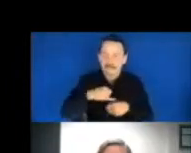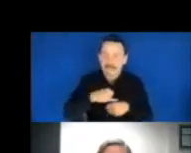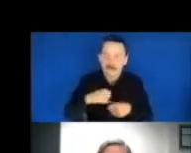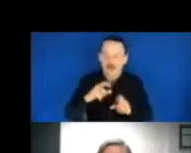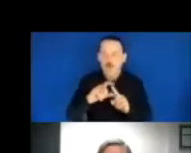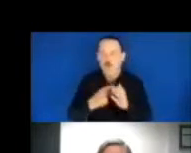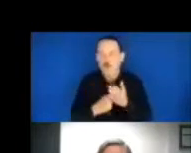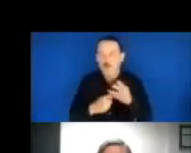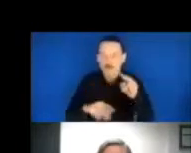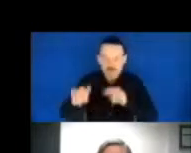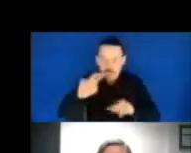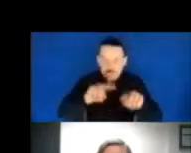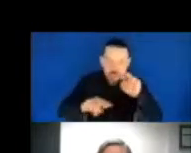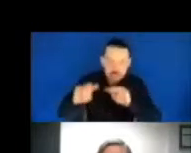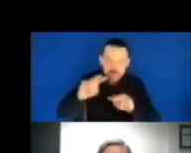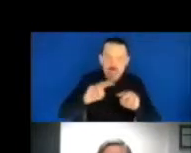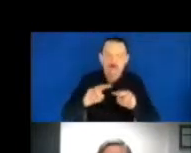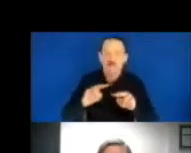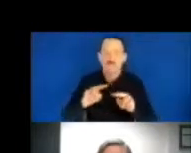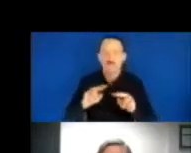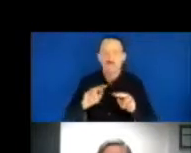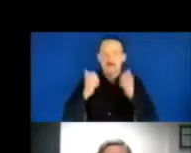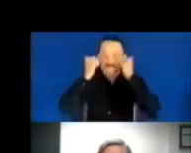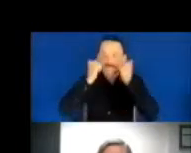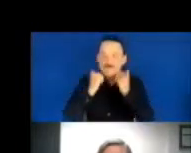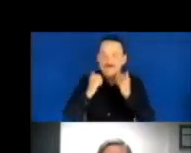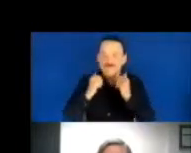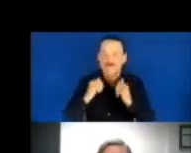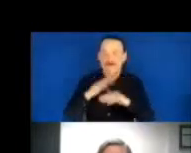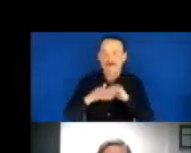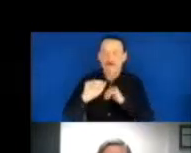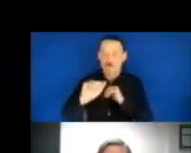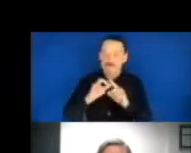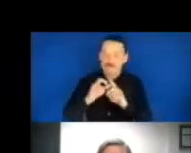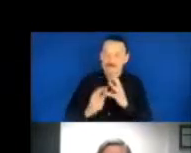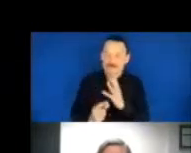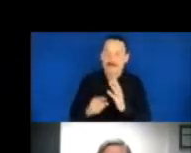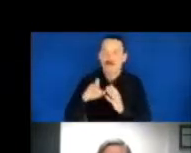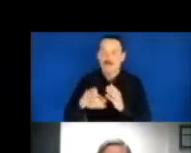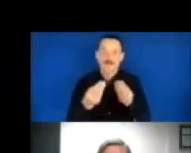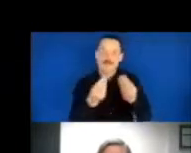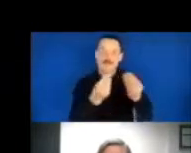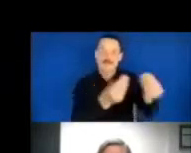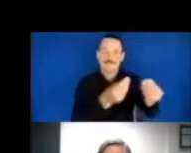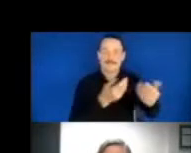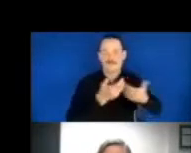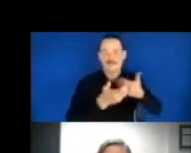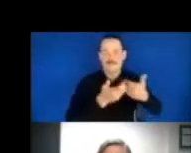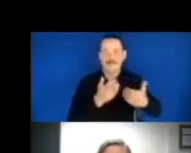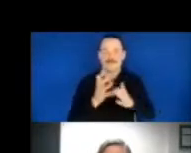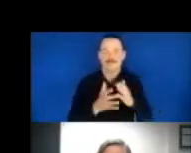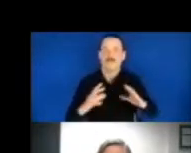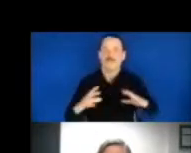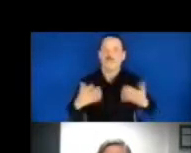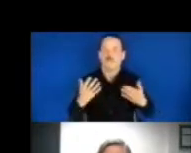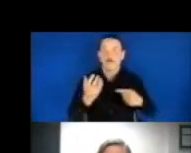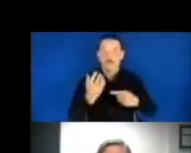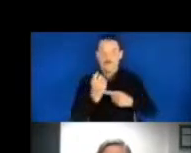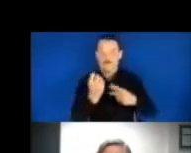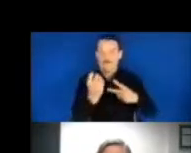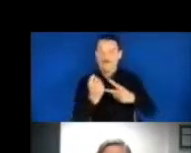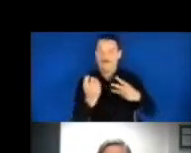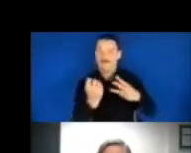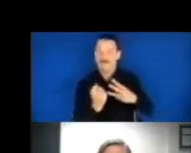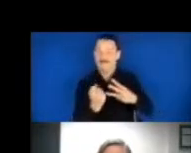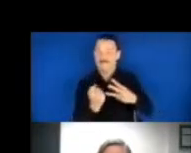university when you start in the new year. So you may have things that you've provided to the